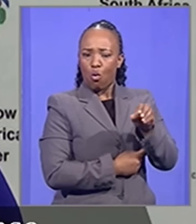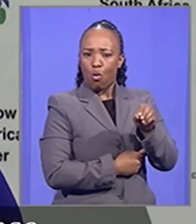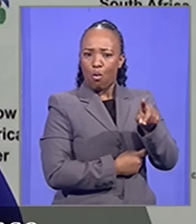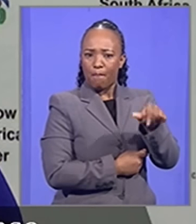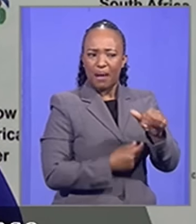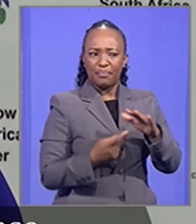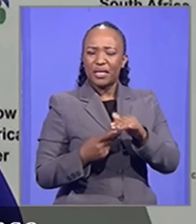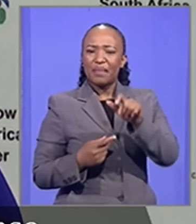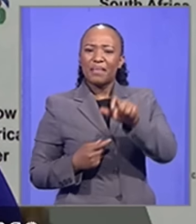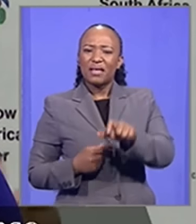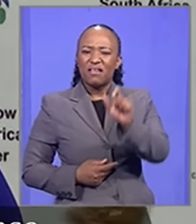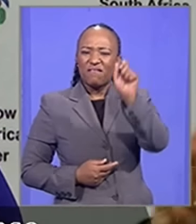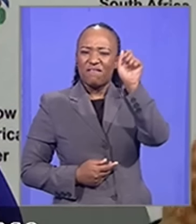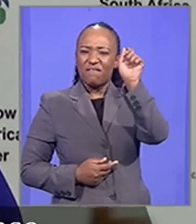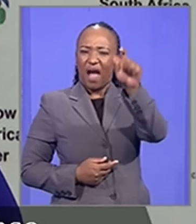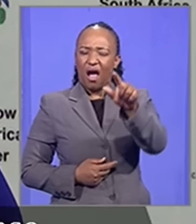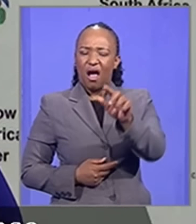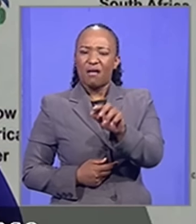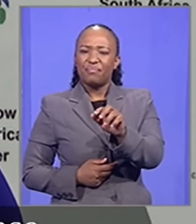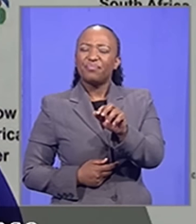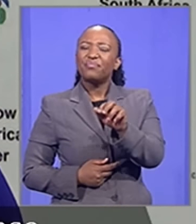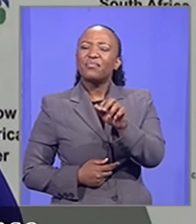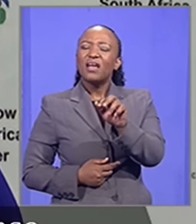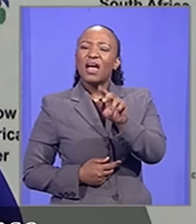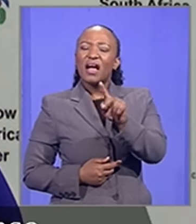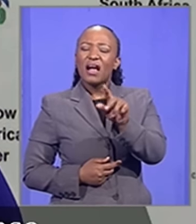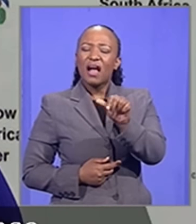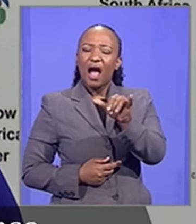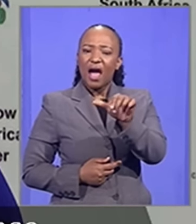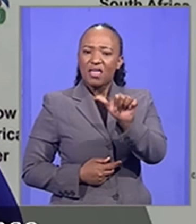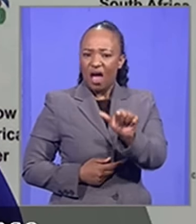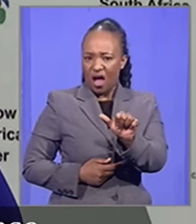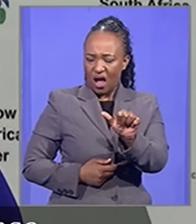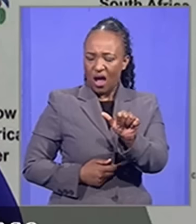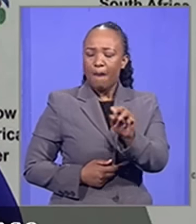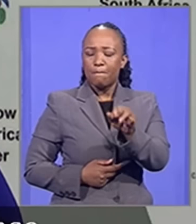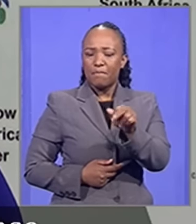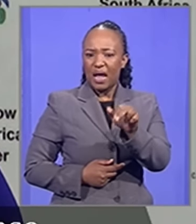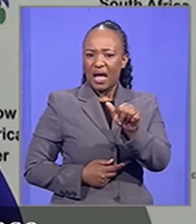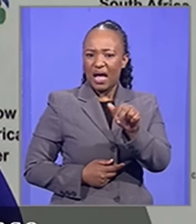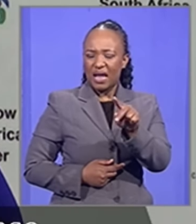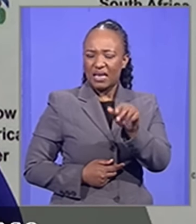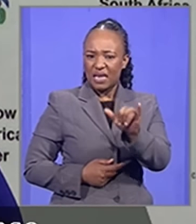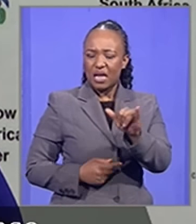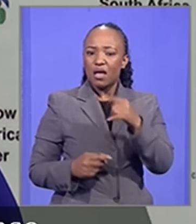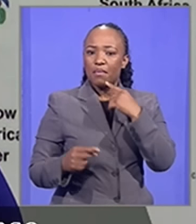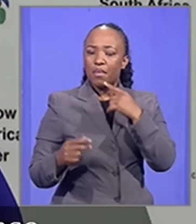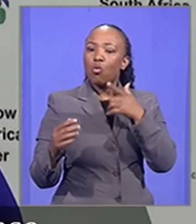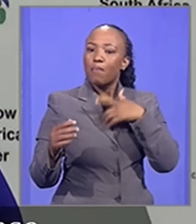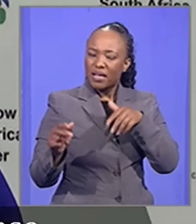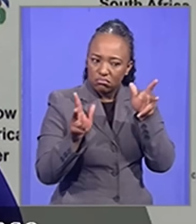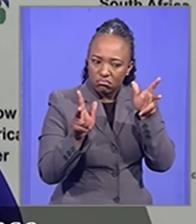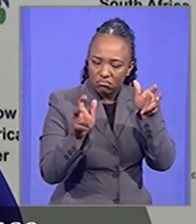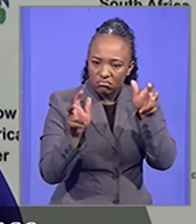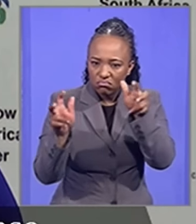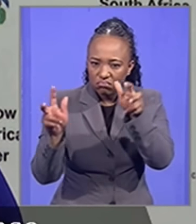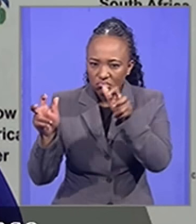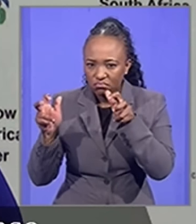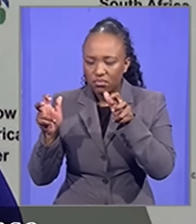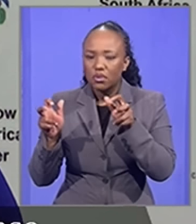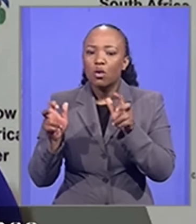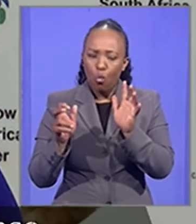in Kayamnandi to make a 30-page submission on what this is, but they must be listened to, and we are going to